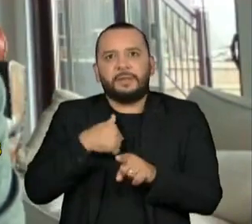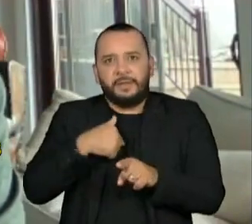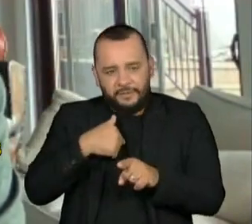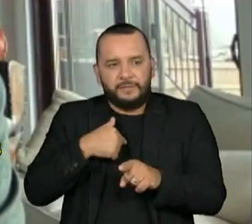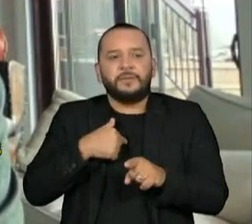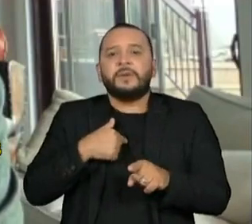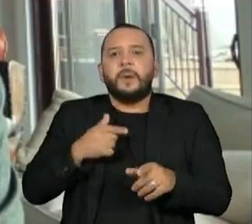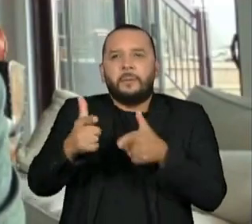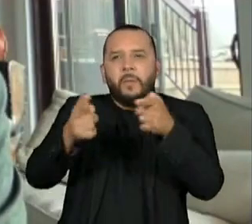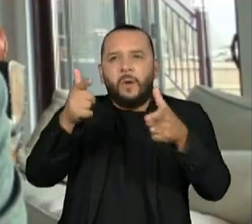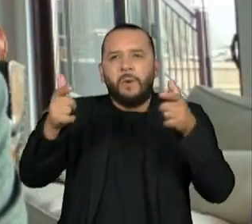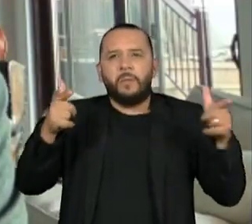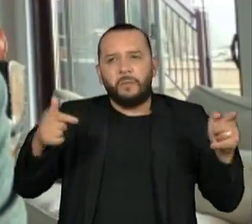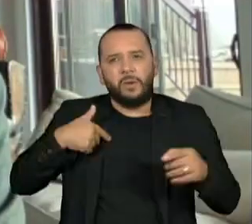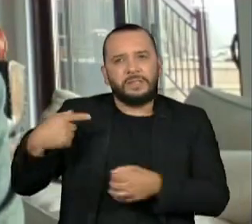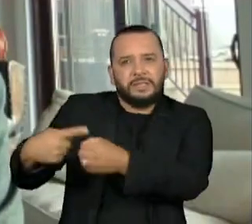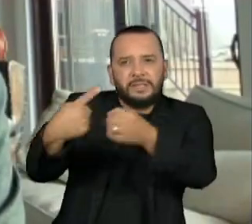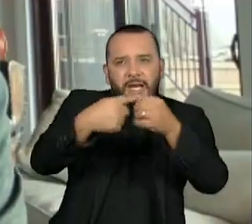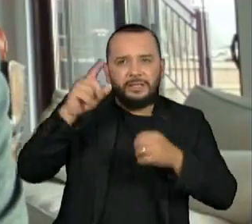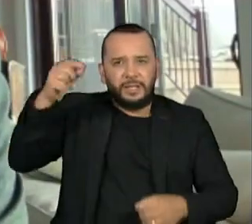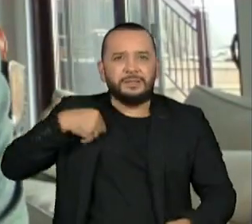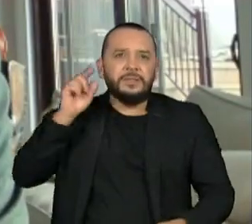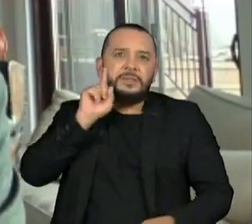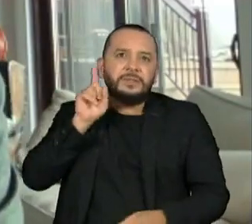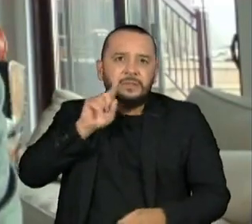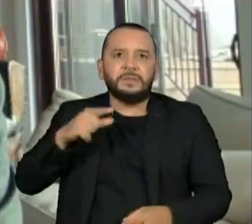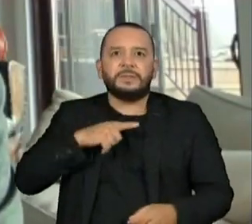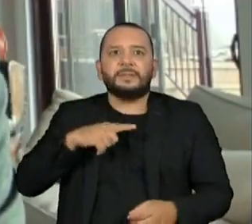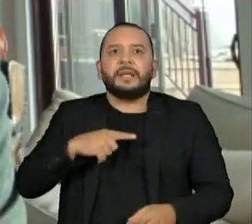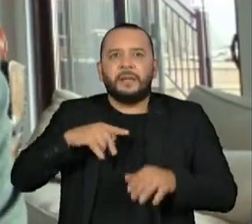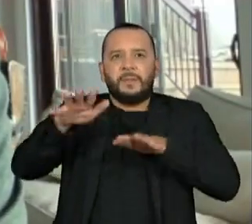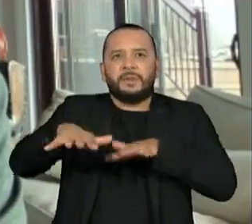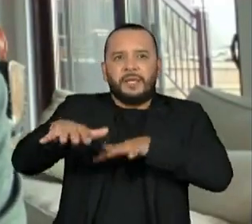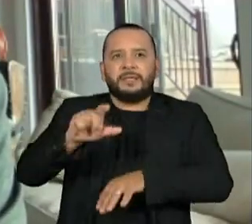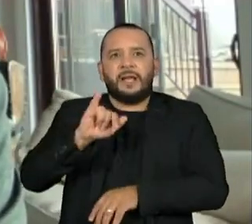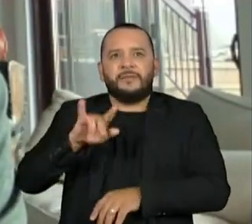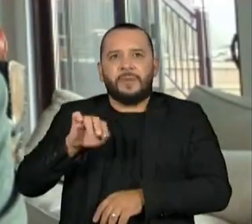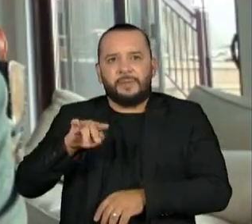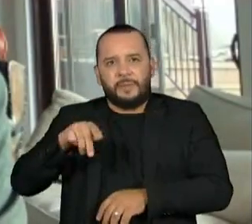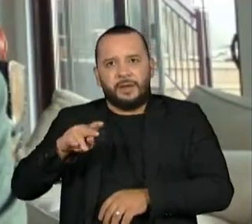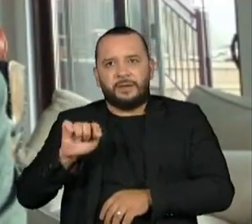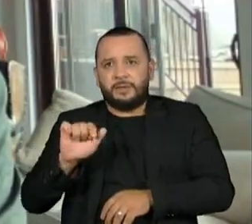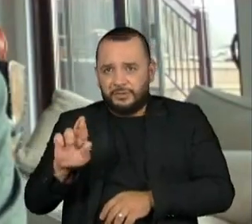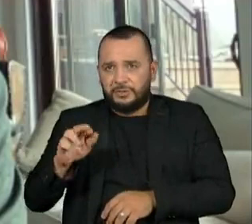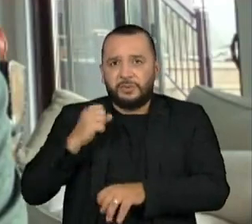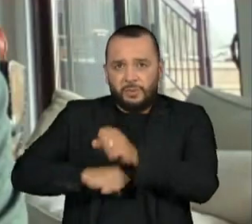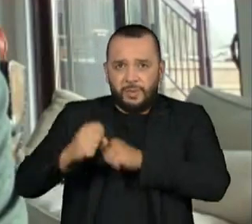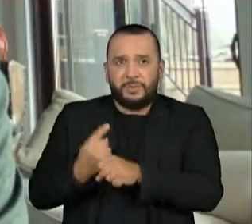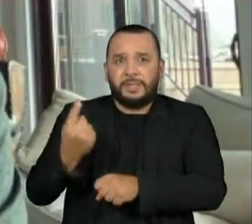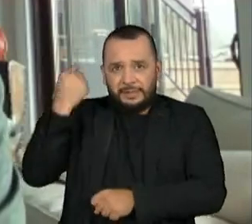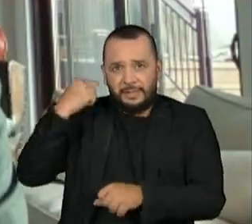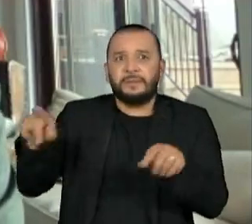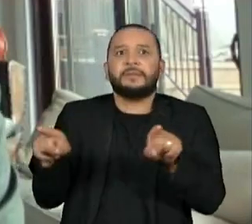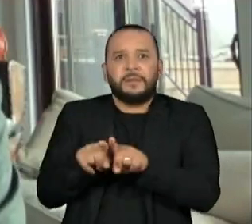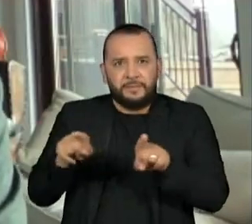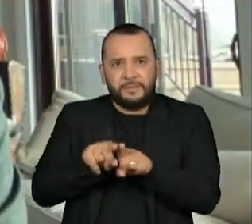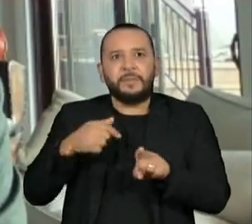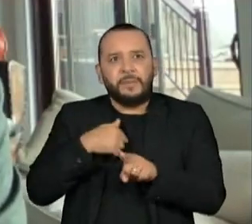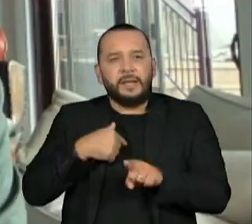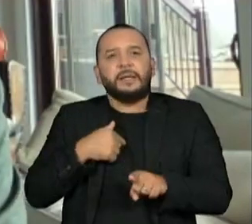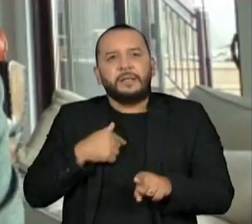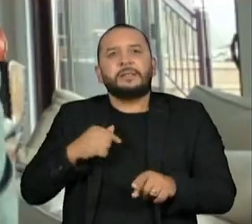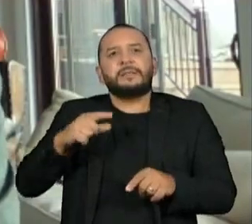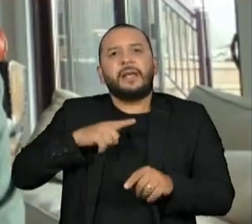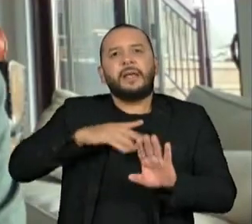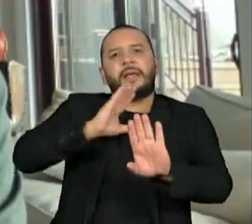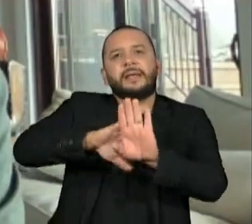homicide in American cities since the Black Lives Matter protests of last year. And there's also a great backlash